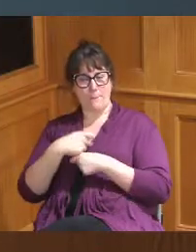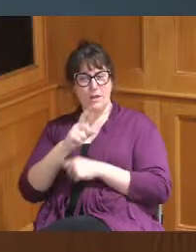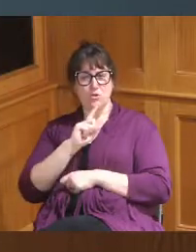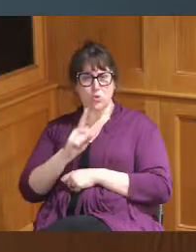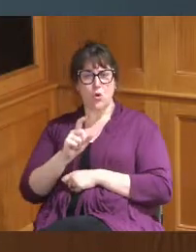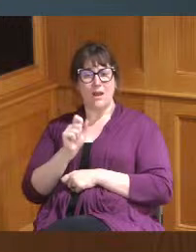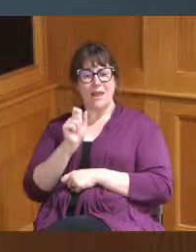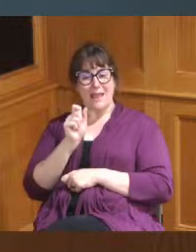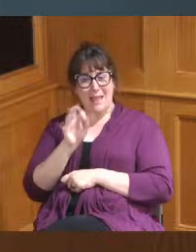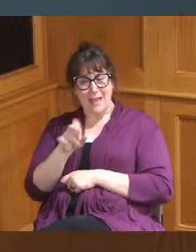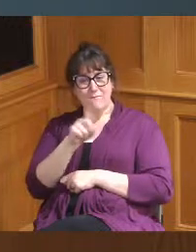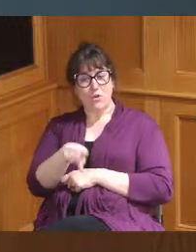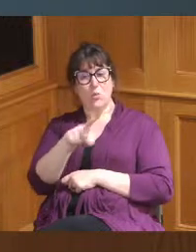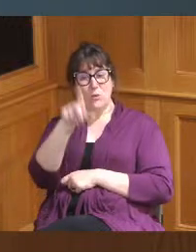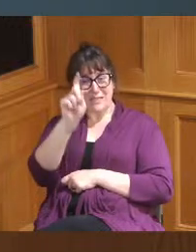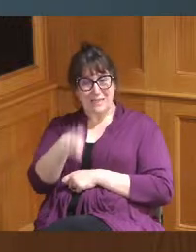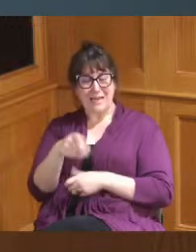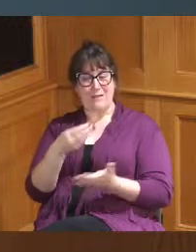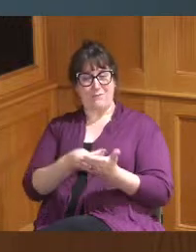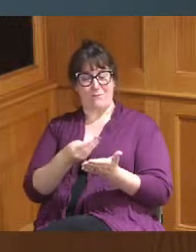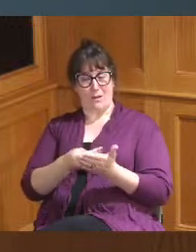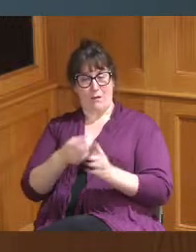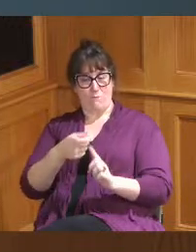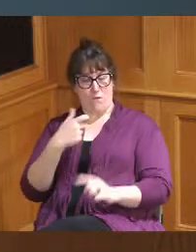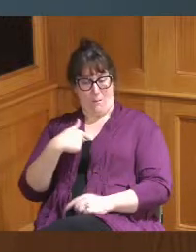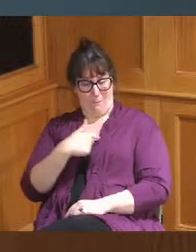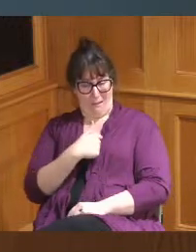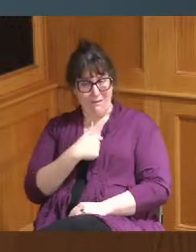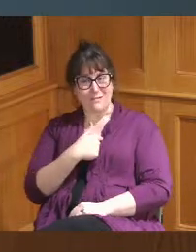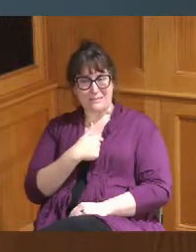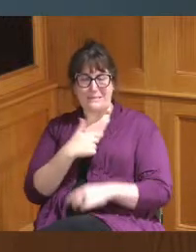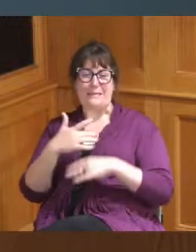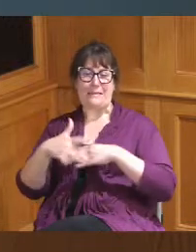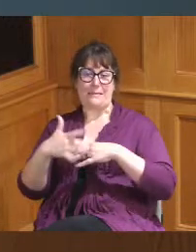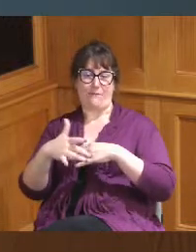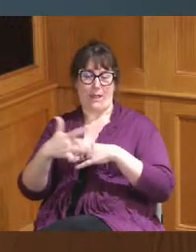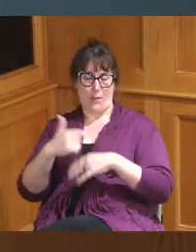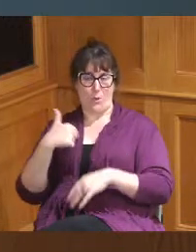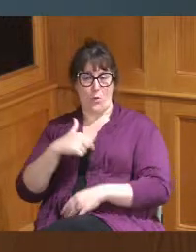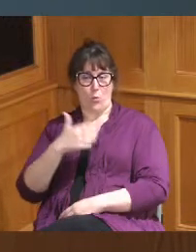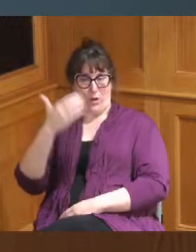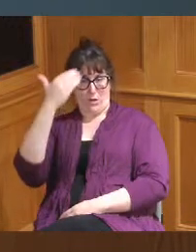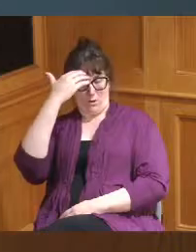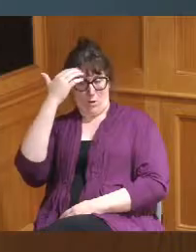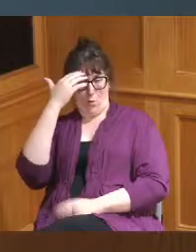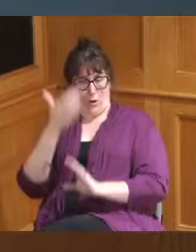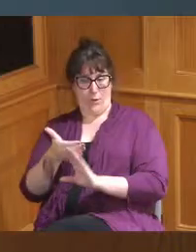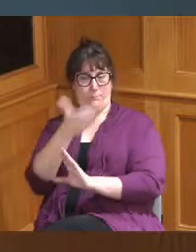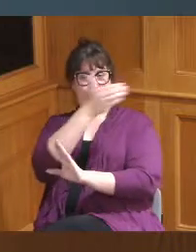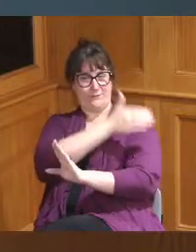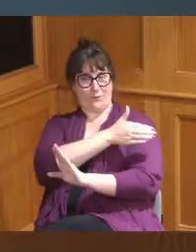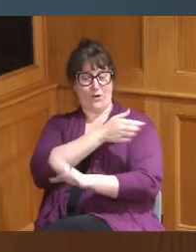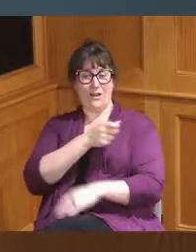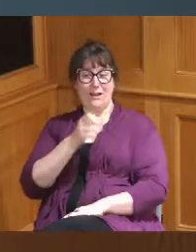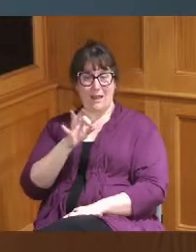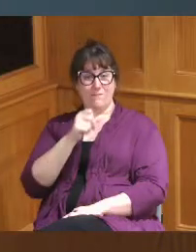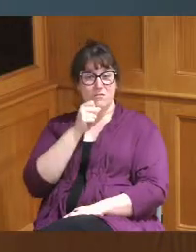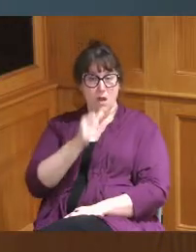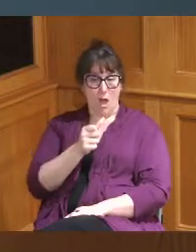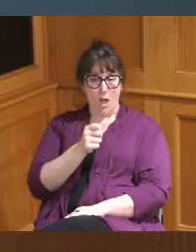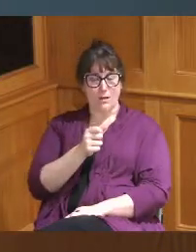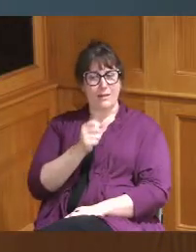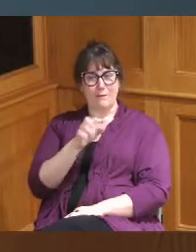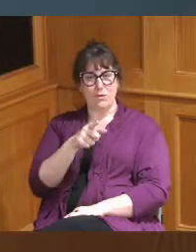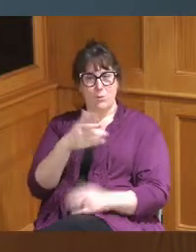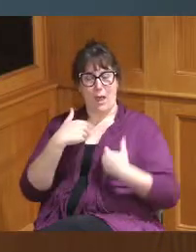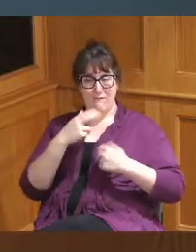there is a need for funding from the county, we're aware of that. If not, if you're finding national